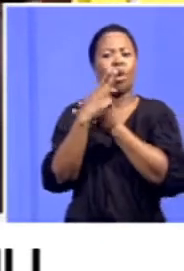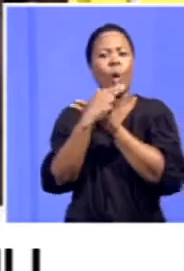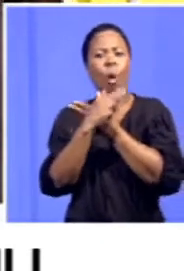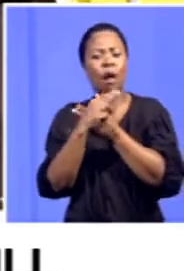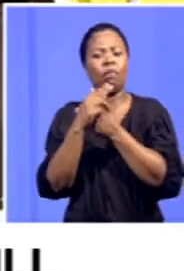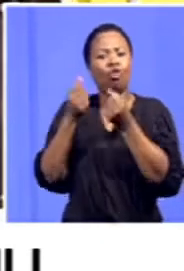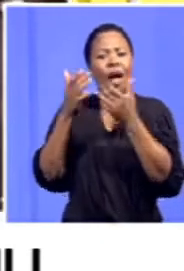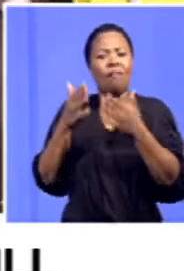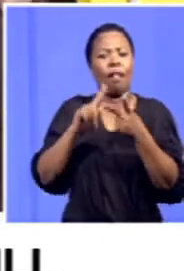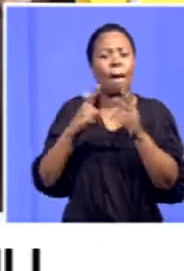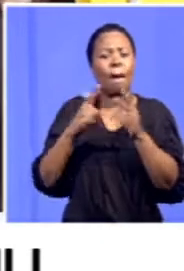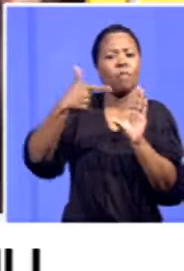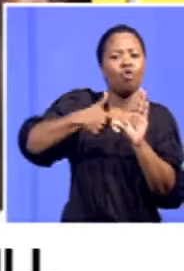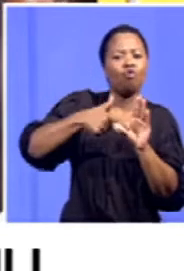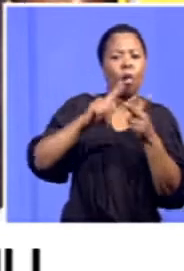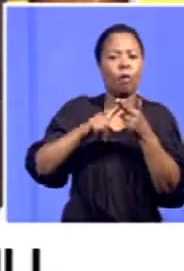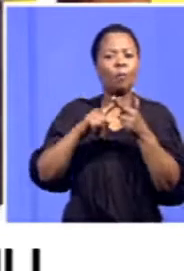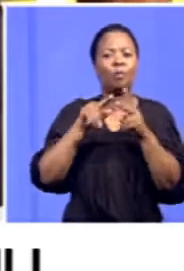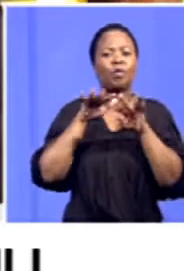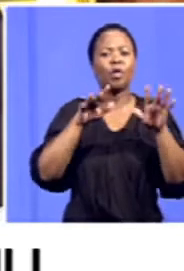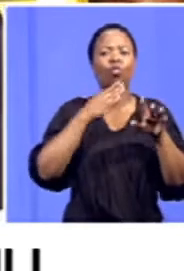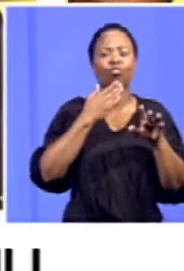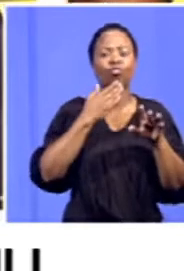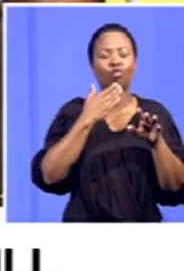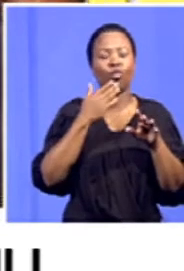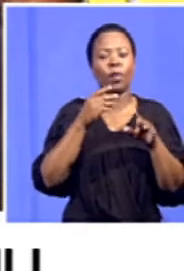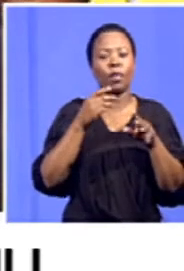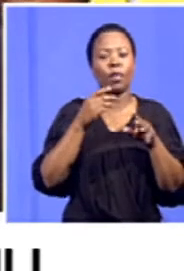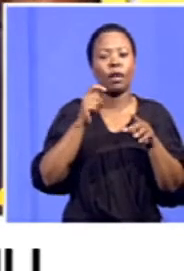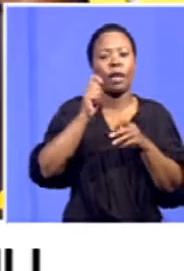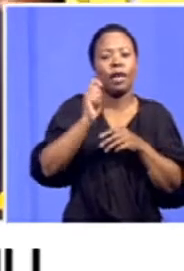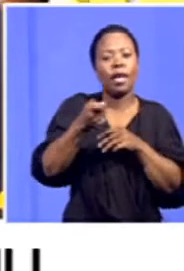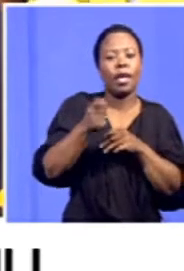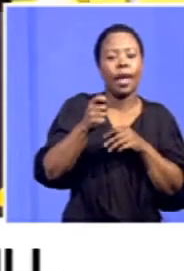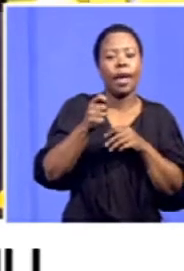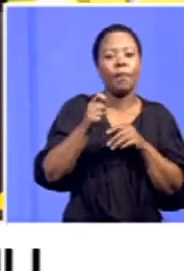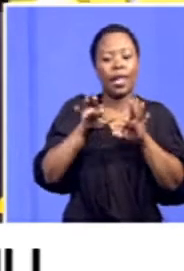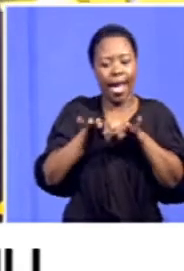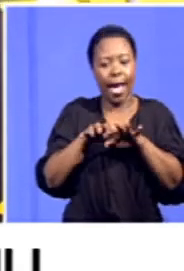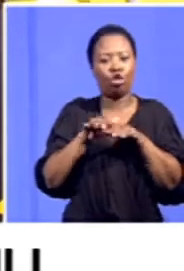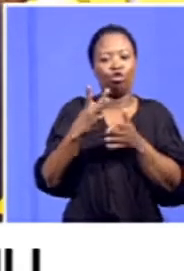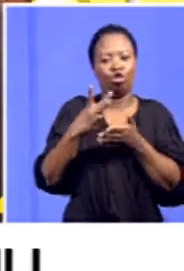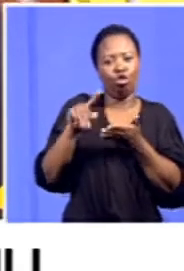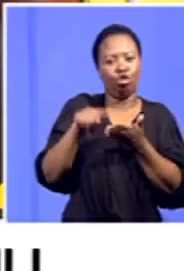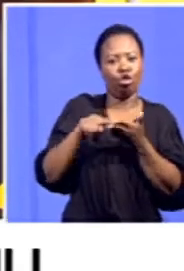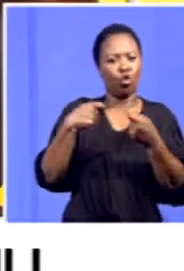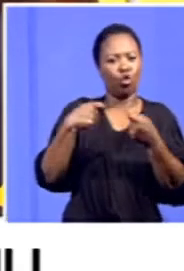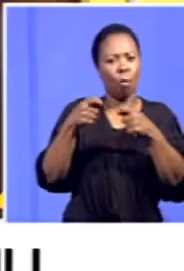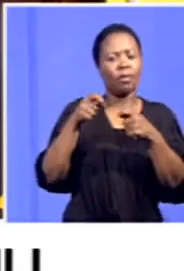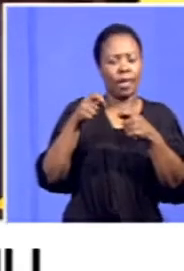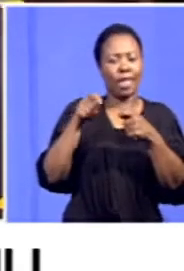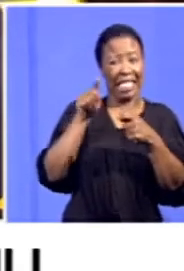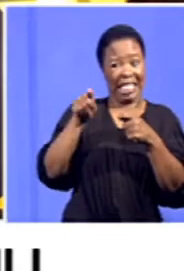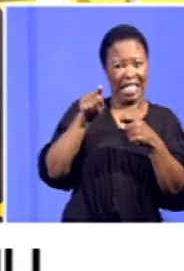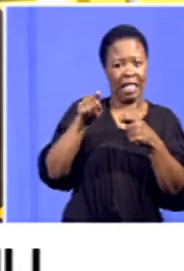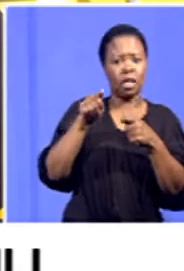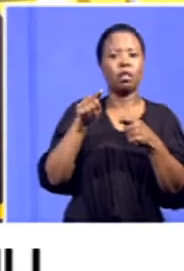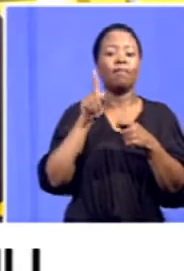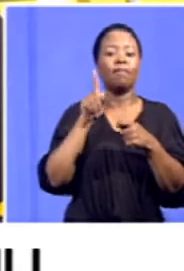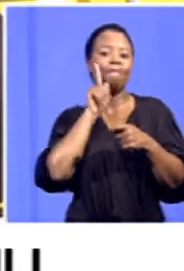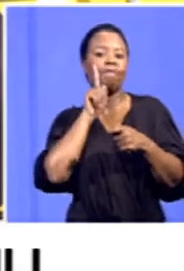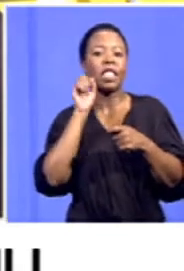station attendants, cashiers, amongst us, those are all jobs really which South Africans actually need. So what we are doing with, as you